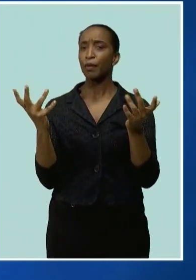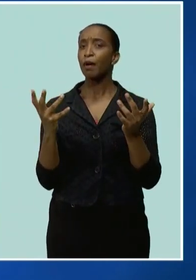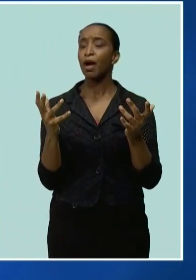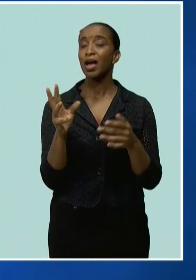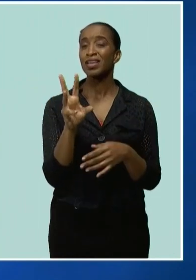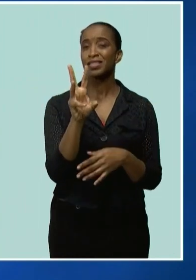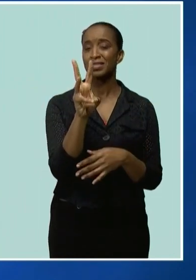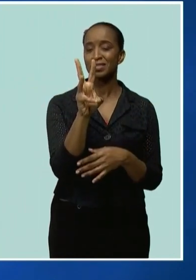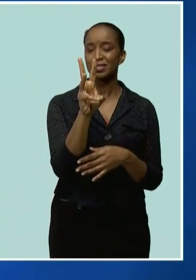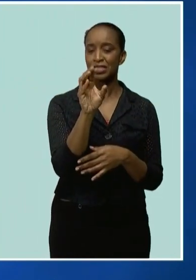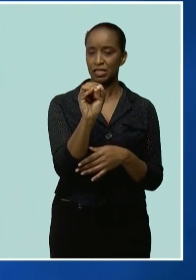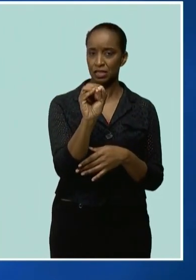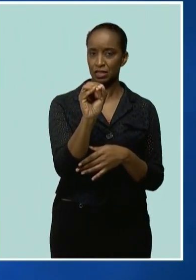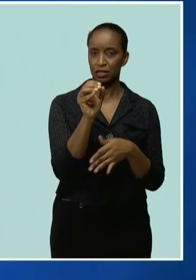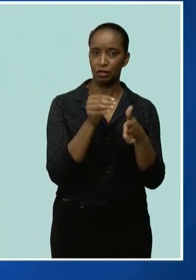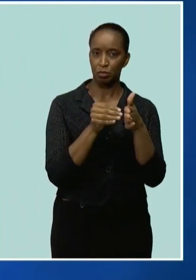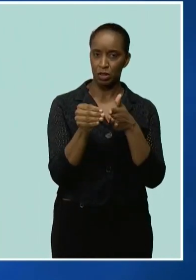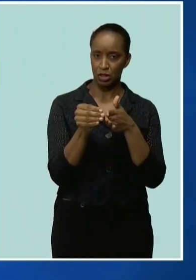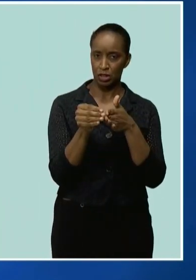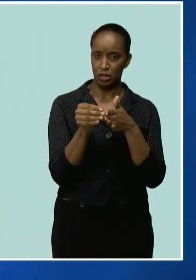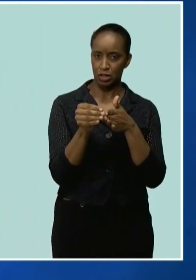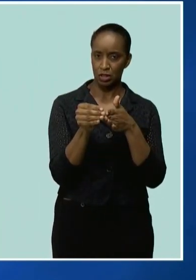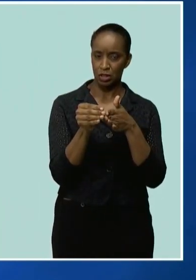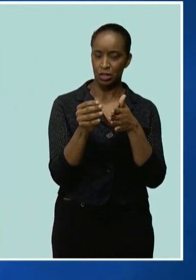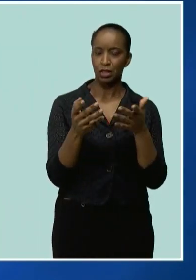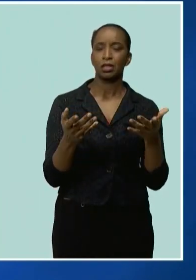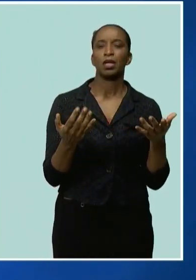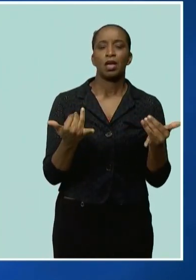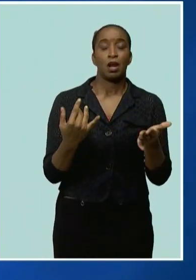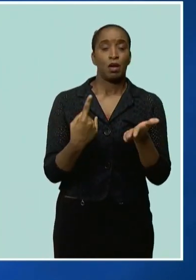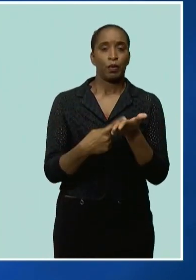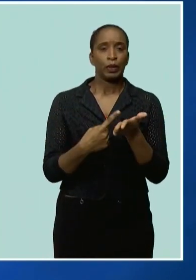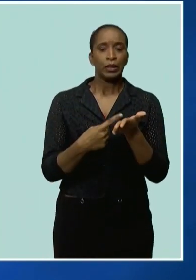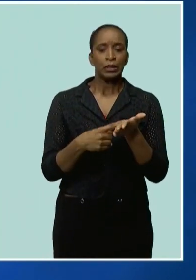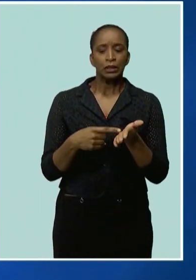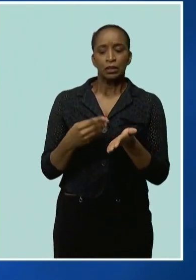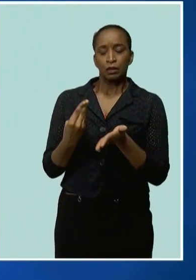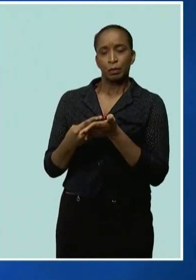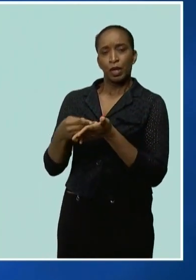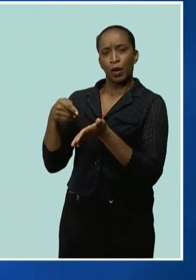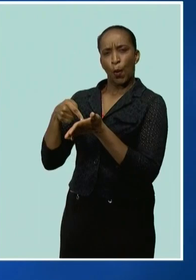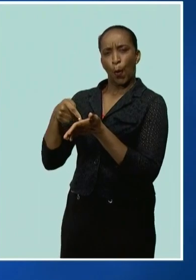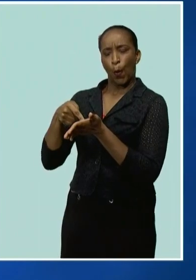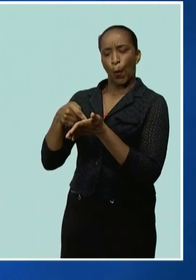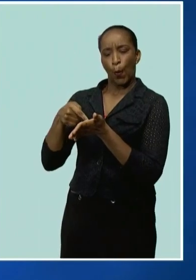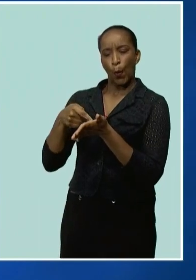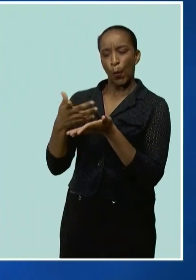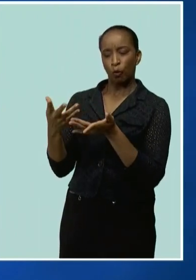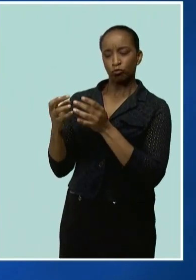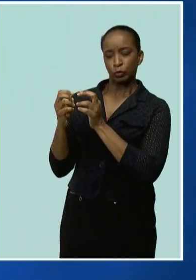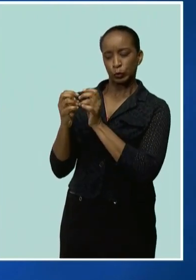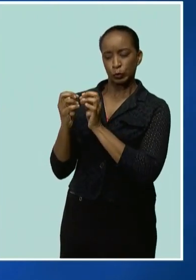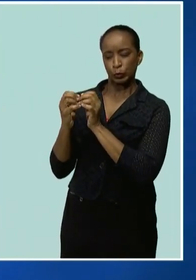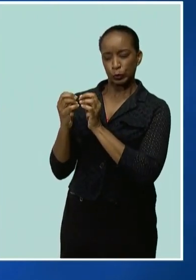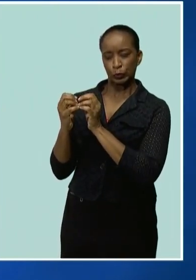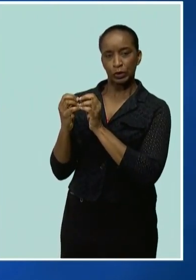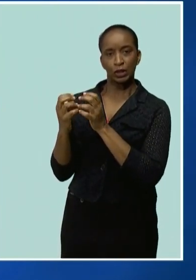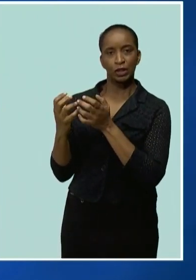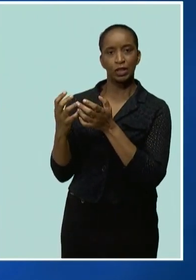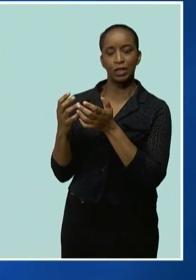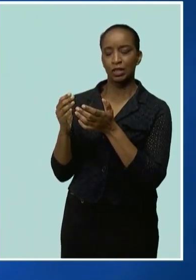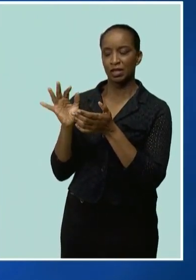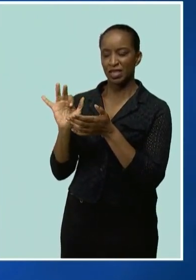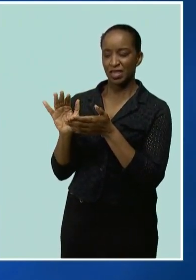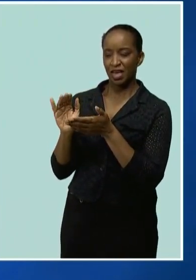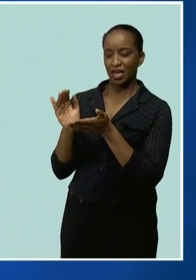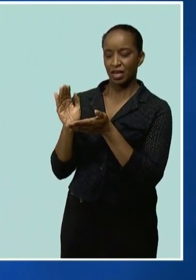So when we did the debt restructuring, ladies and gentlemen, I want you to understand that when people are talking, when they're talking, right? When they're